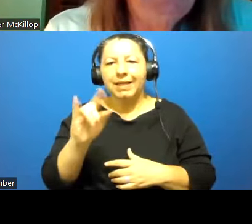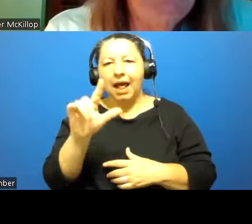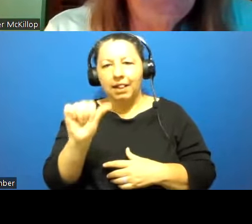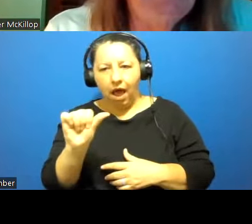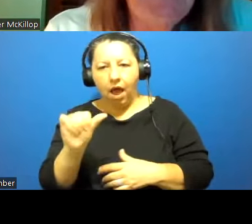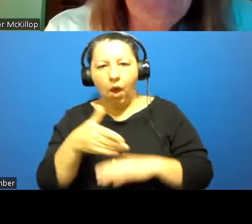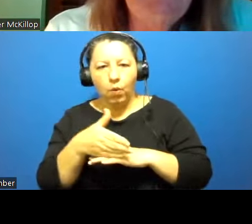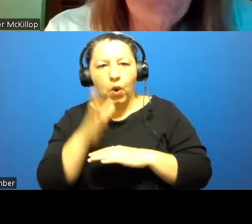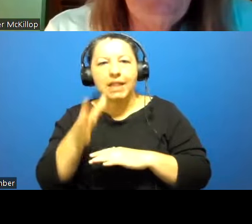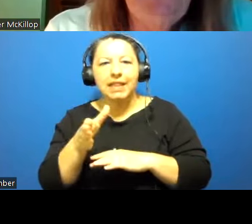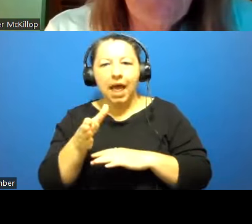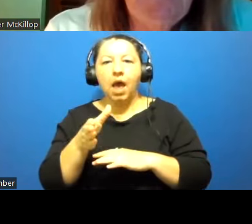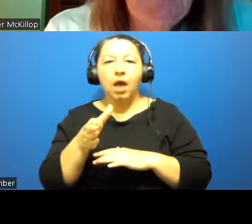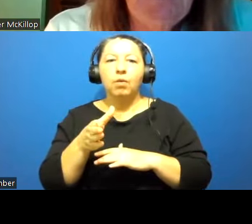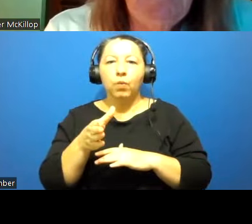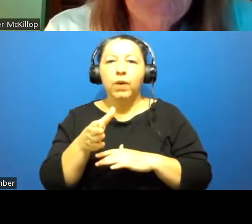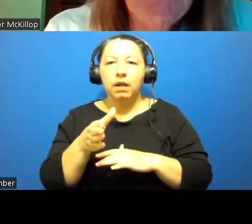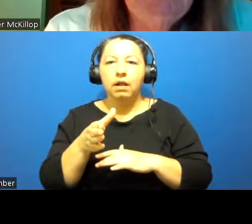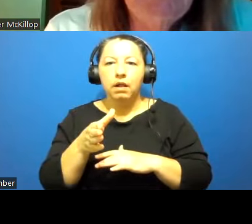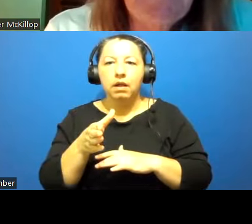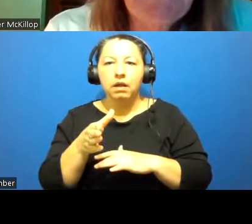mill in LSU